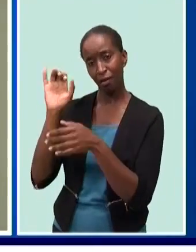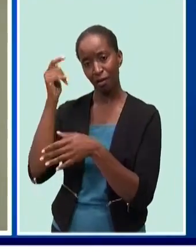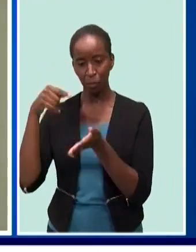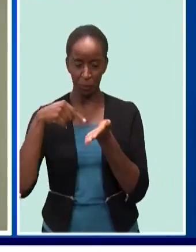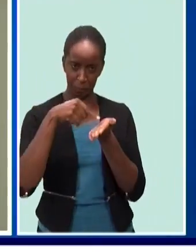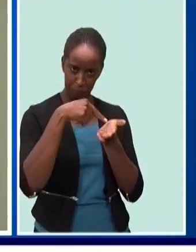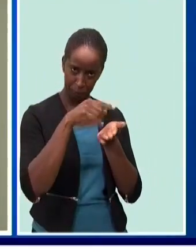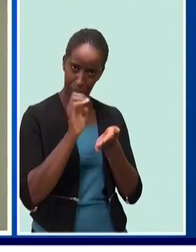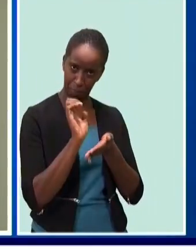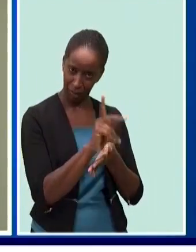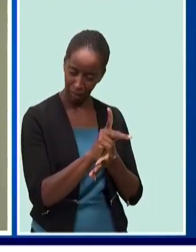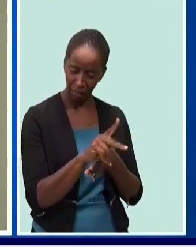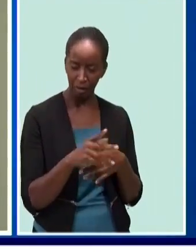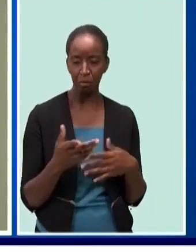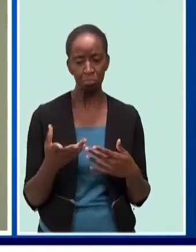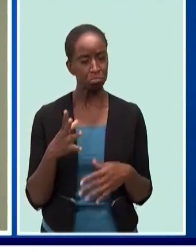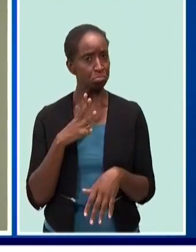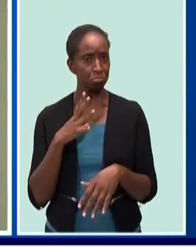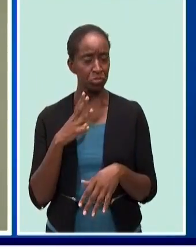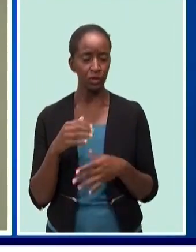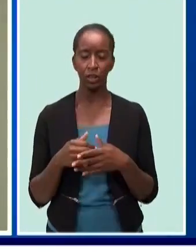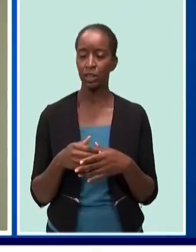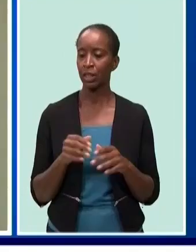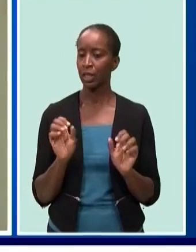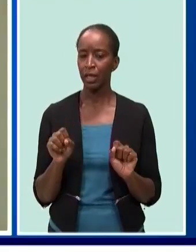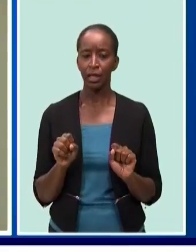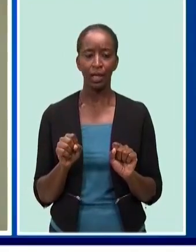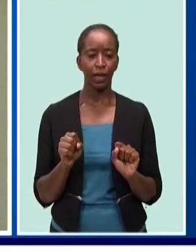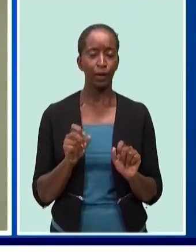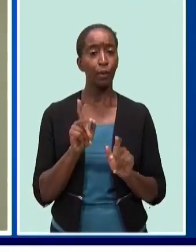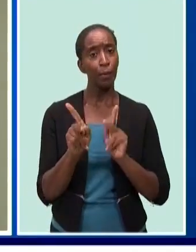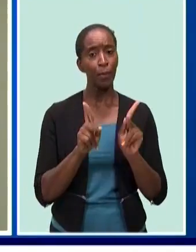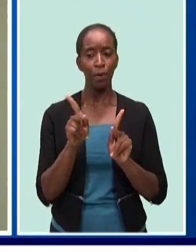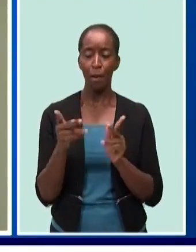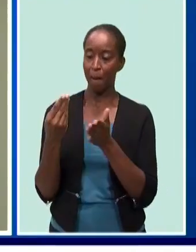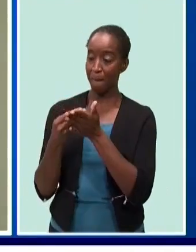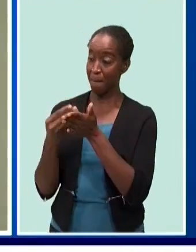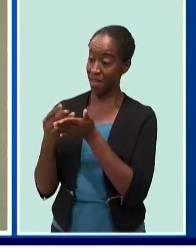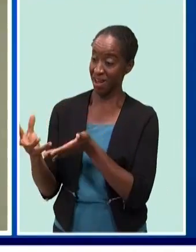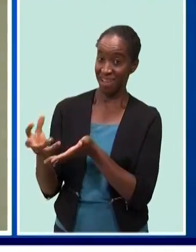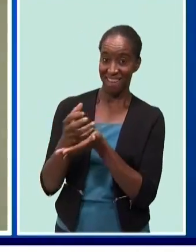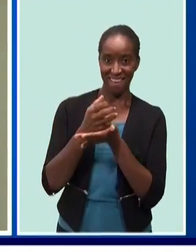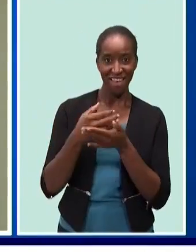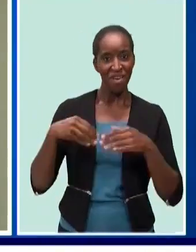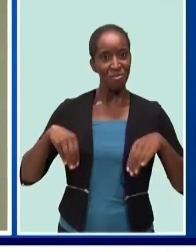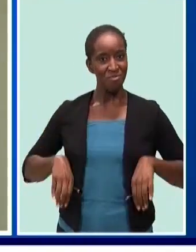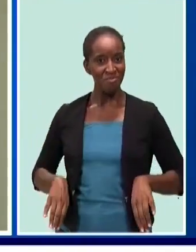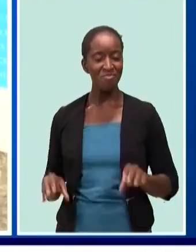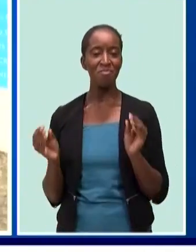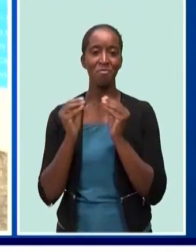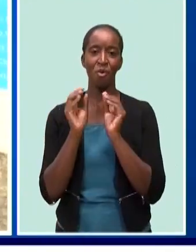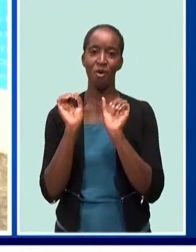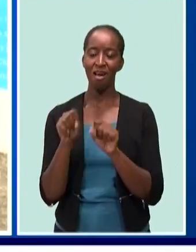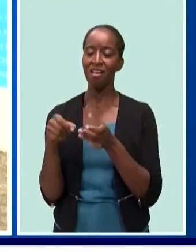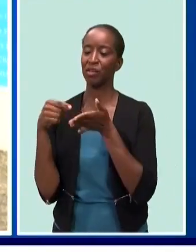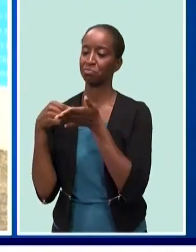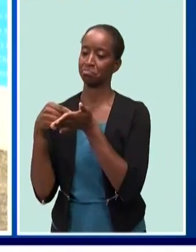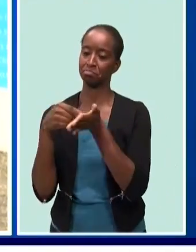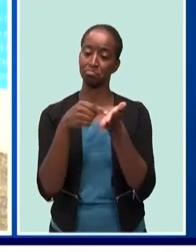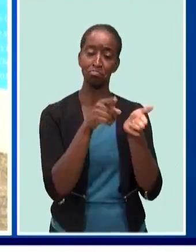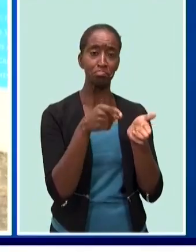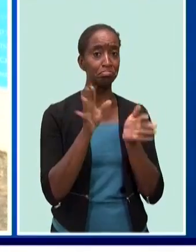very fair budget. I think it's workable. And when you look at the income tax that's being given back, I think the middle class especially have been